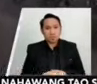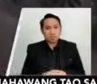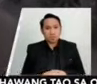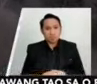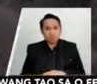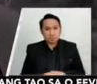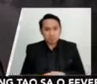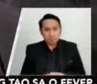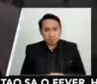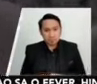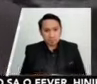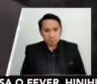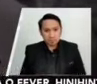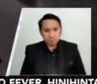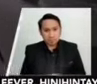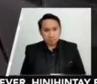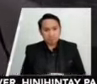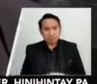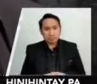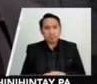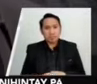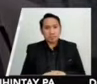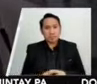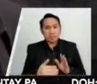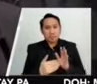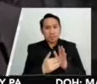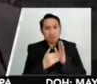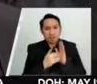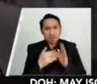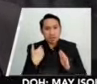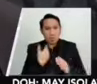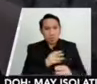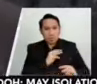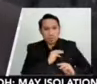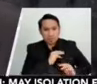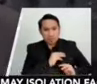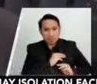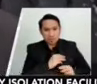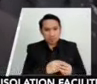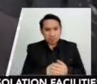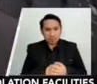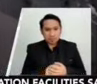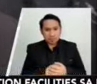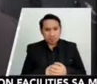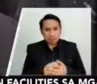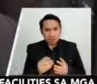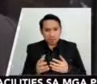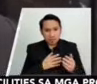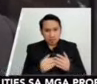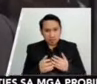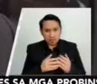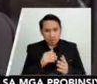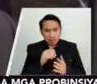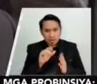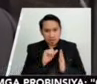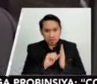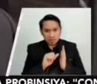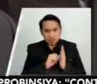excessive mass use of force that could trigger collective self-defense. Even doon sa Article 51 ng UN